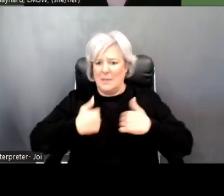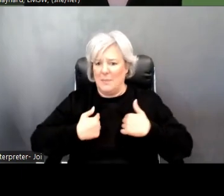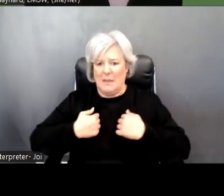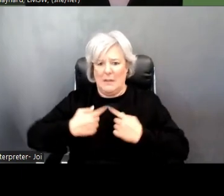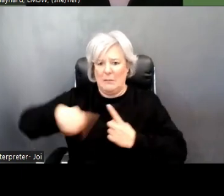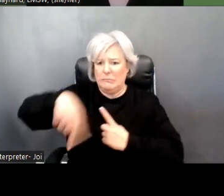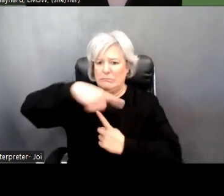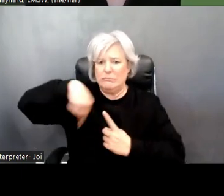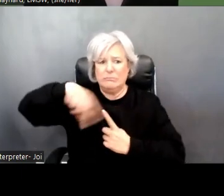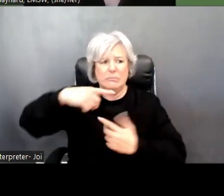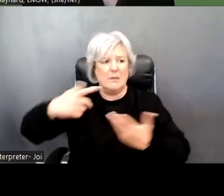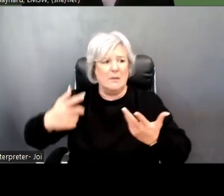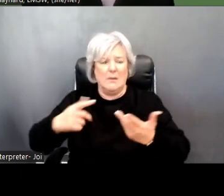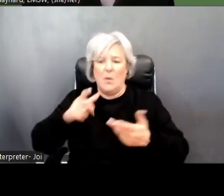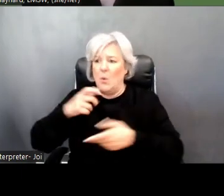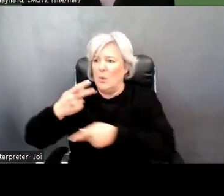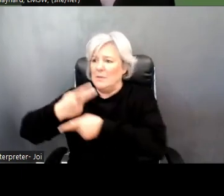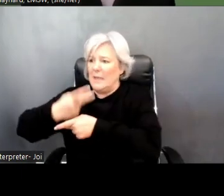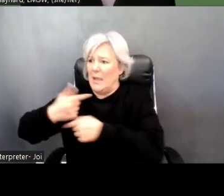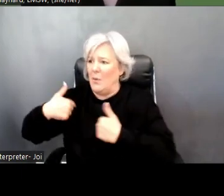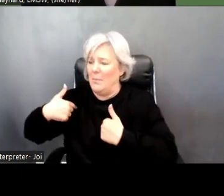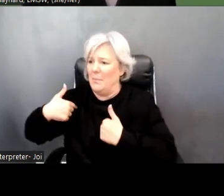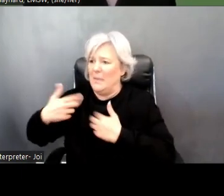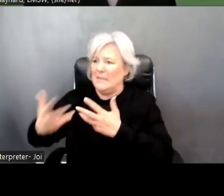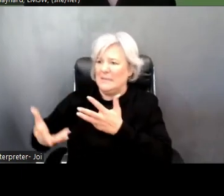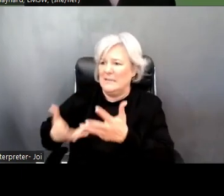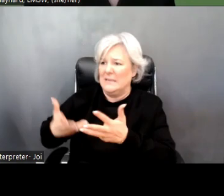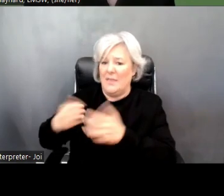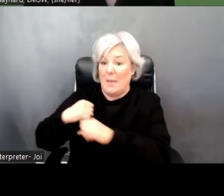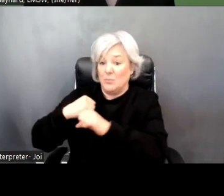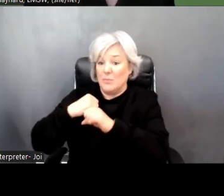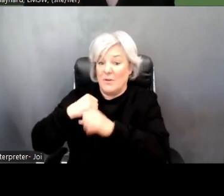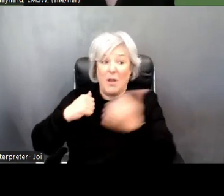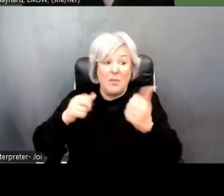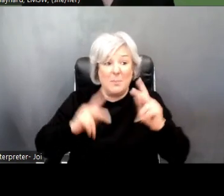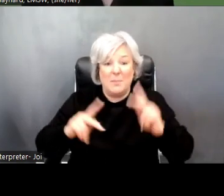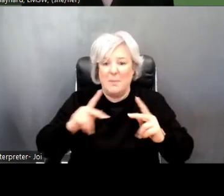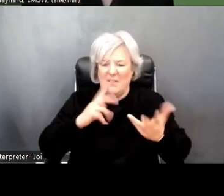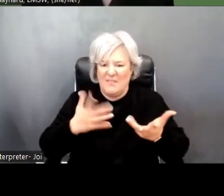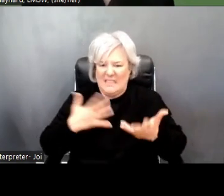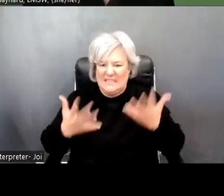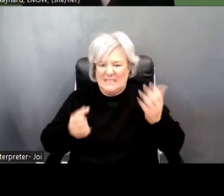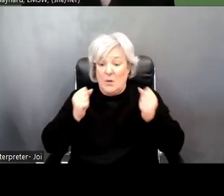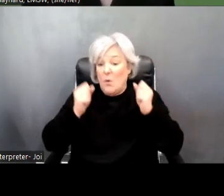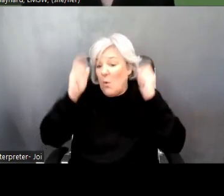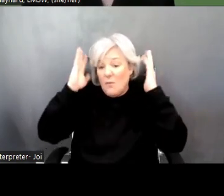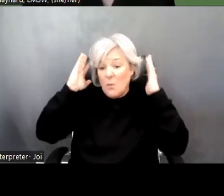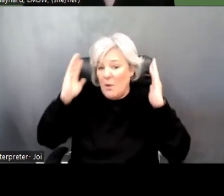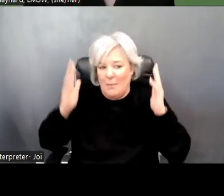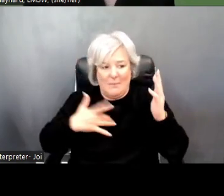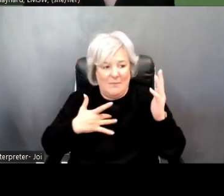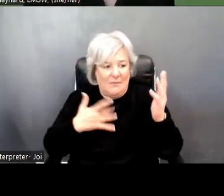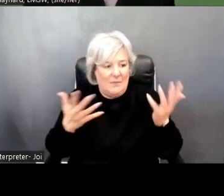significant caregiver, their primary caregiver, the protection from others, they might also feel overwhelmed by the intensity